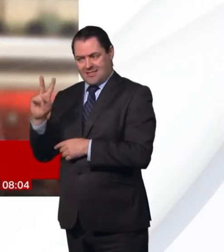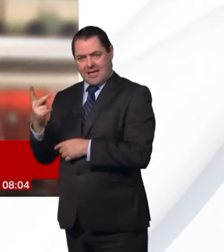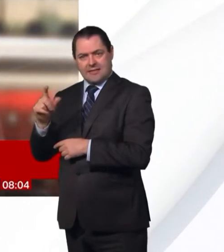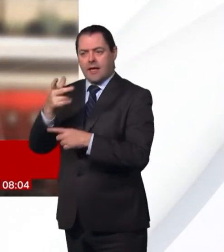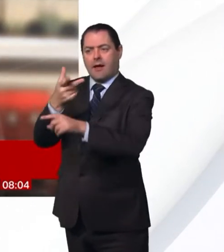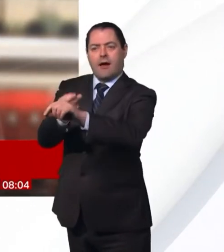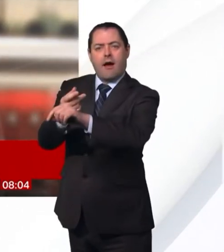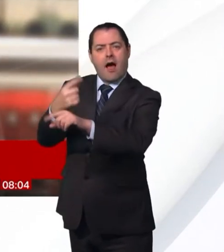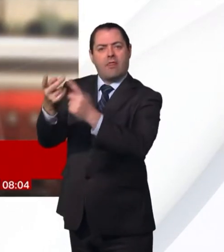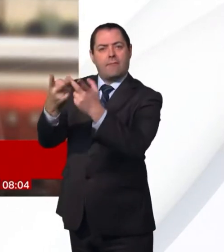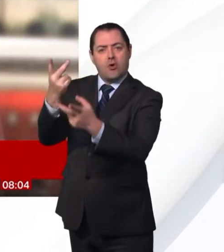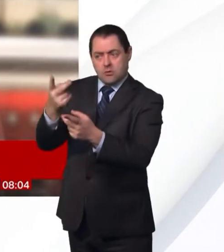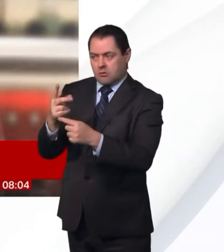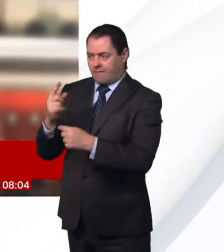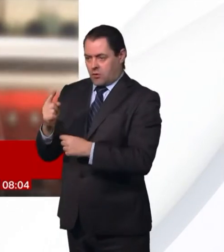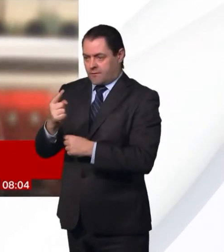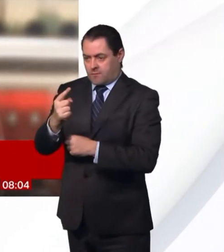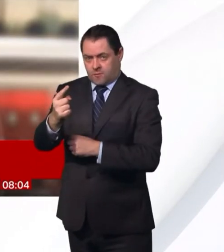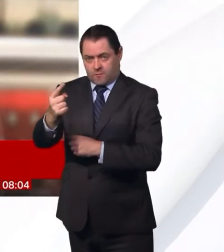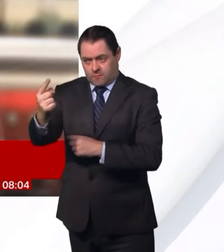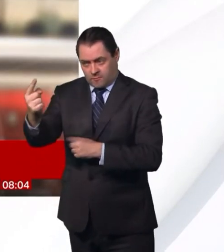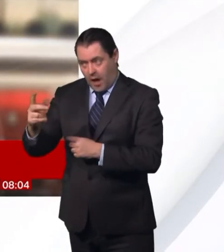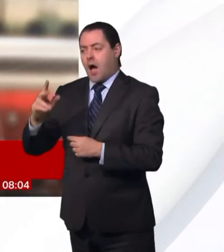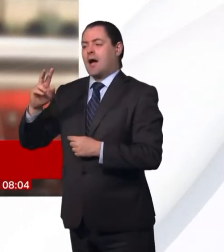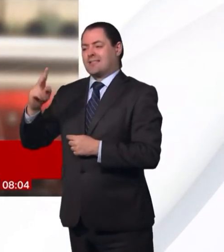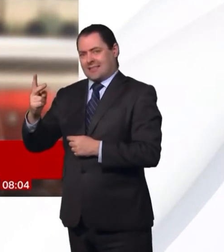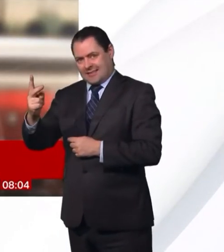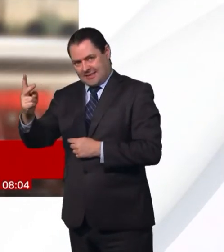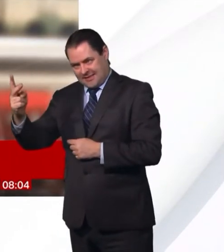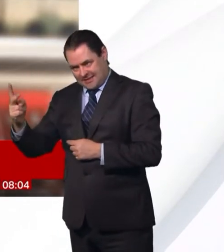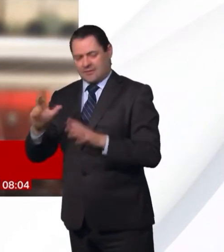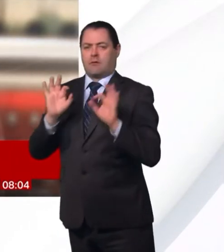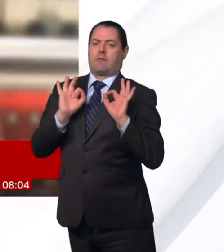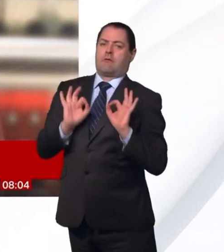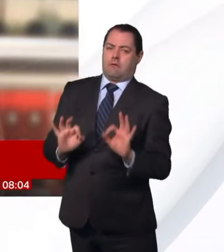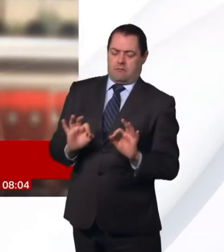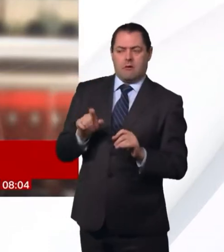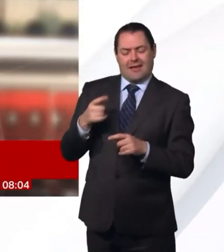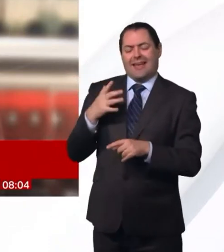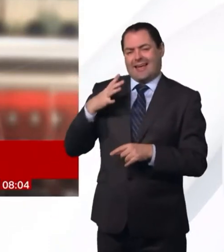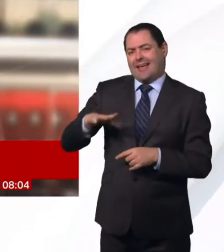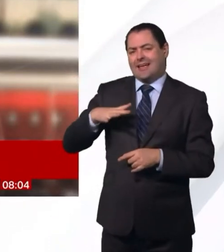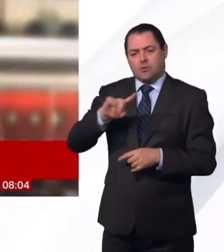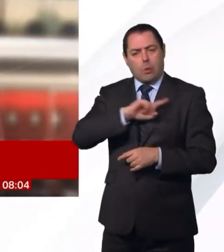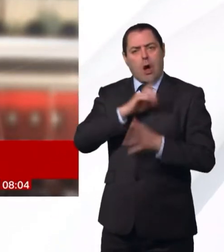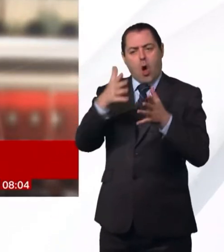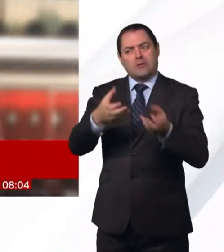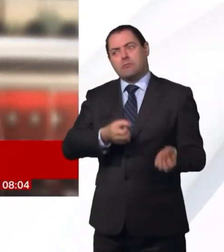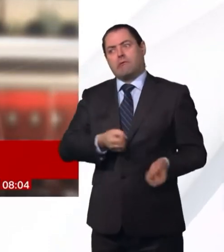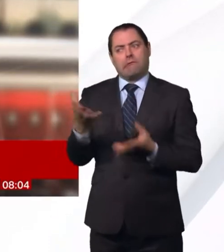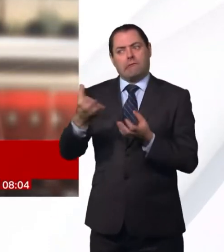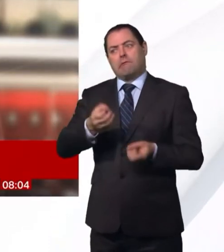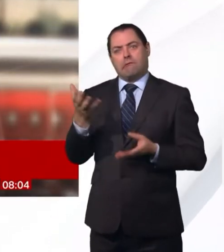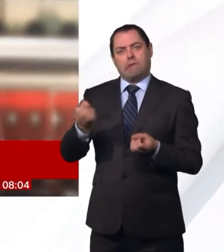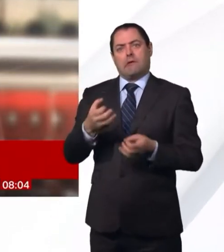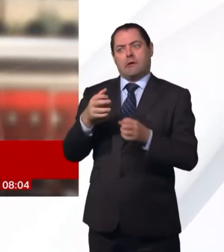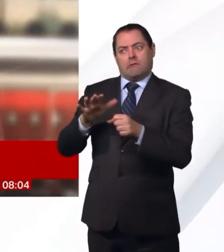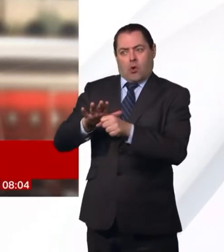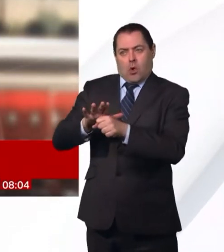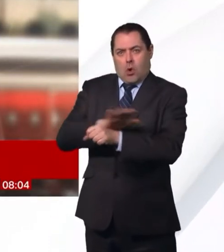more people, which is urgently needed given the really grim news we've been hearing about cases and the impact on the